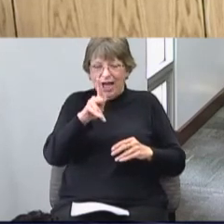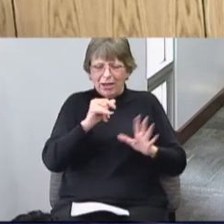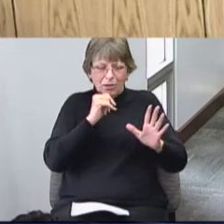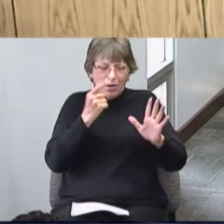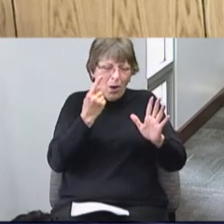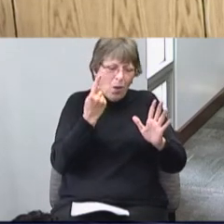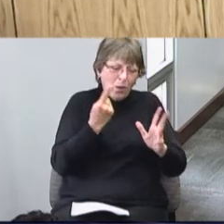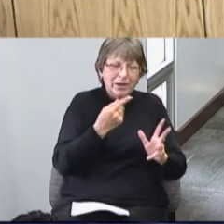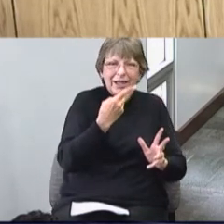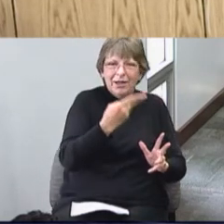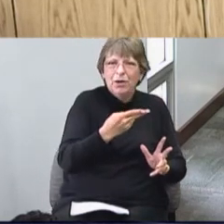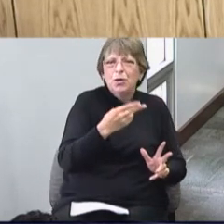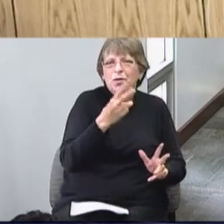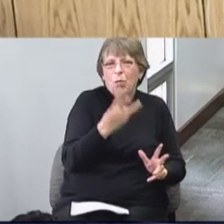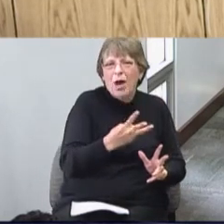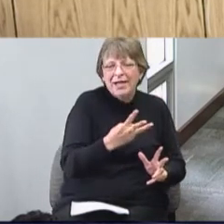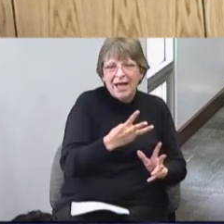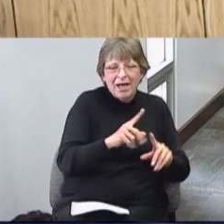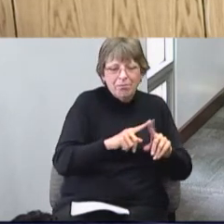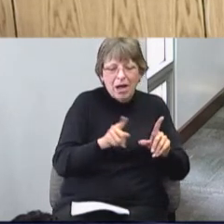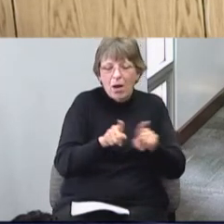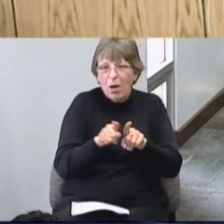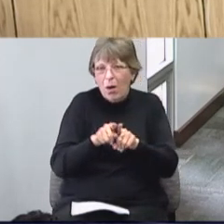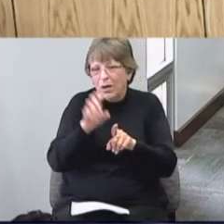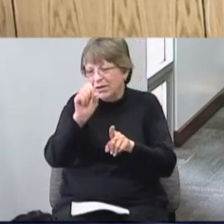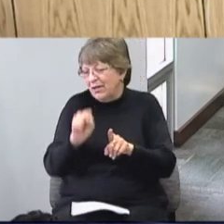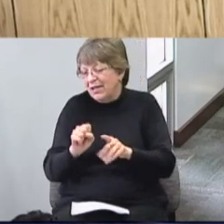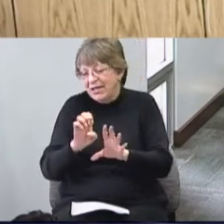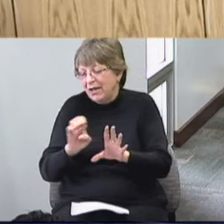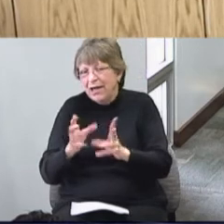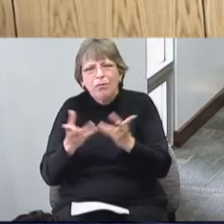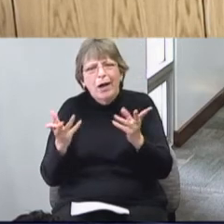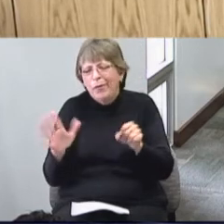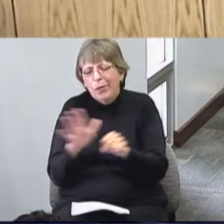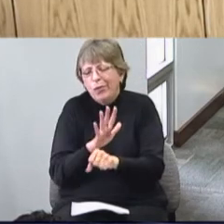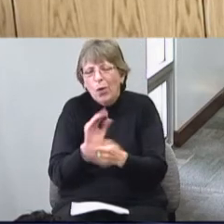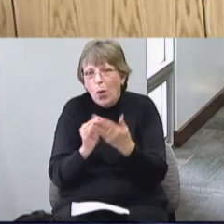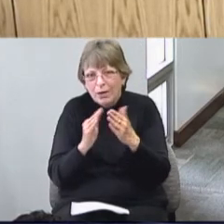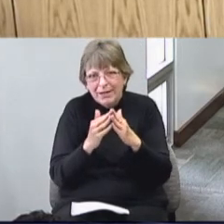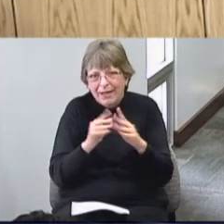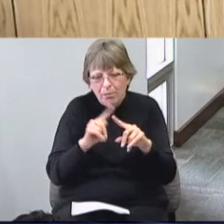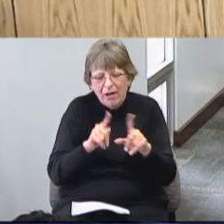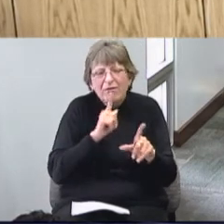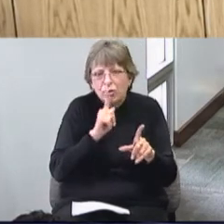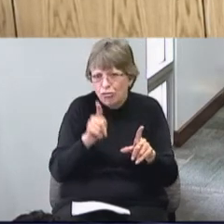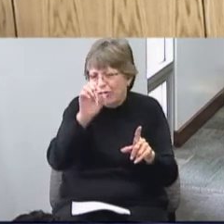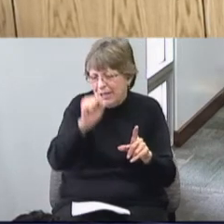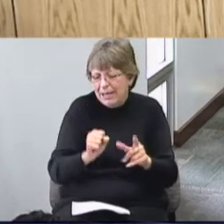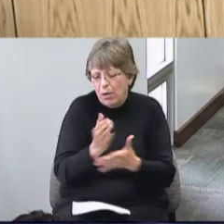throughout the southeast area, the entire city, but certainly the south part of town.